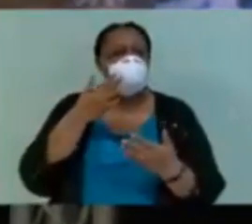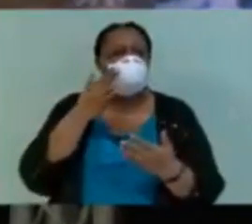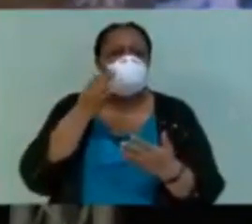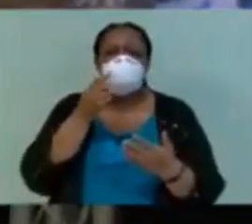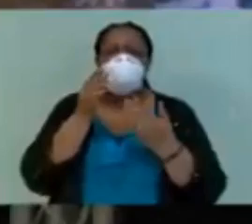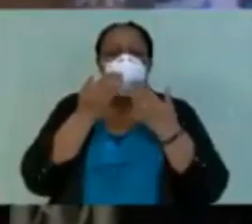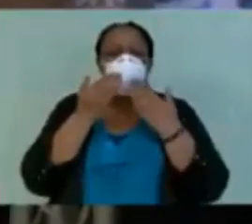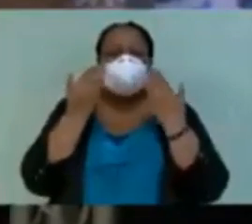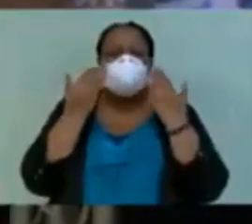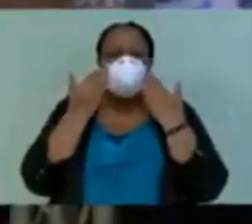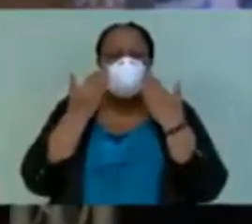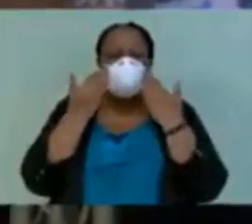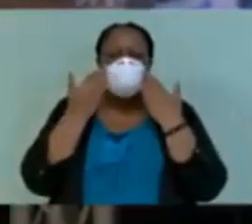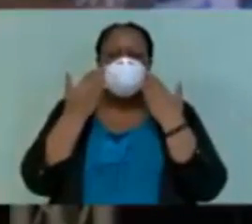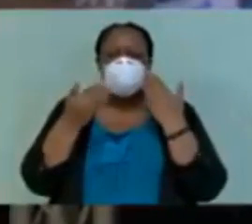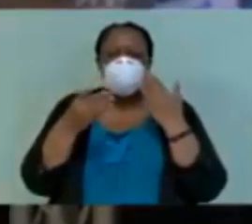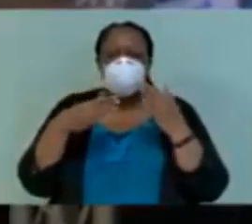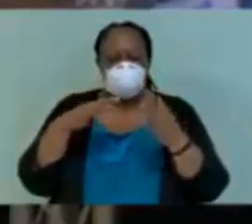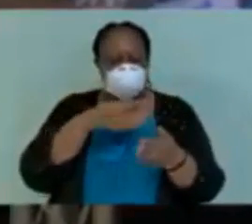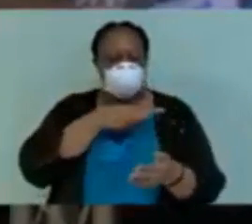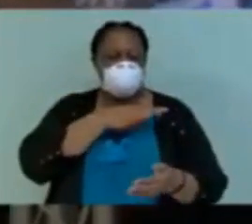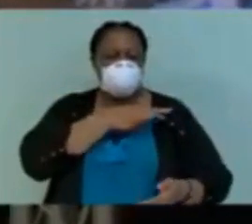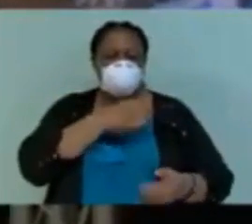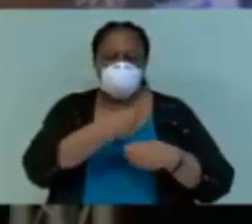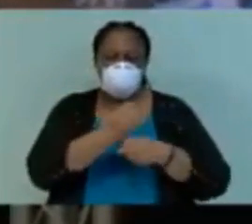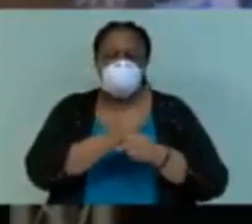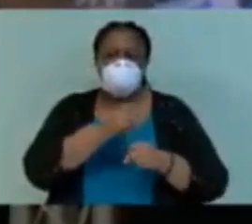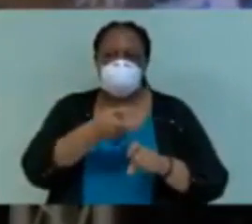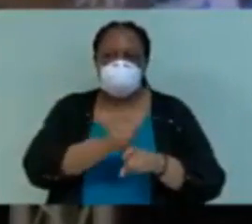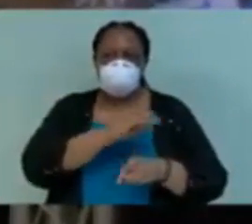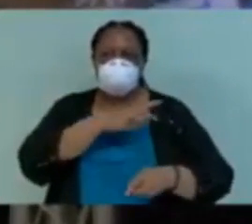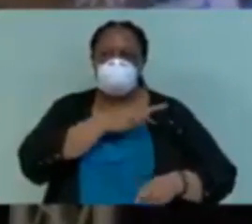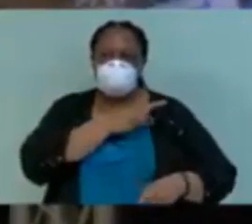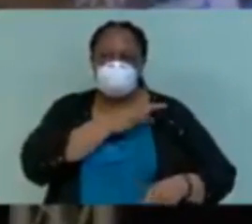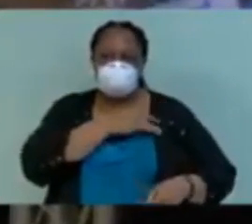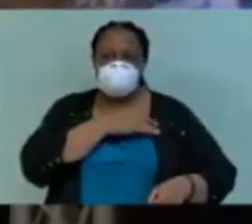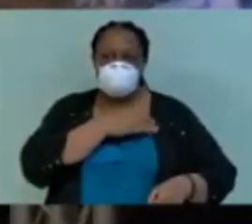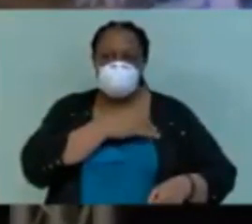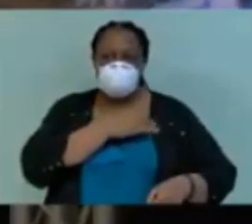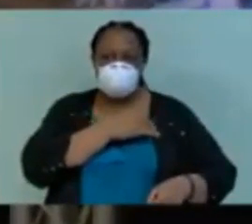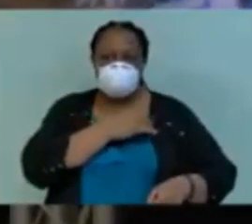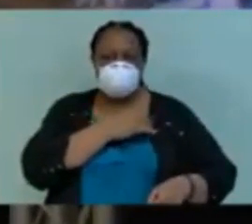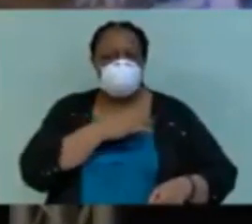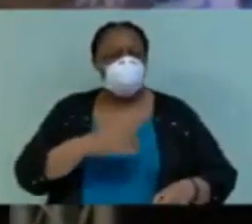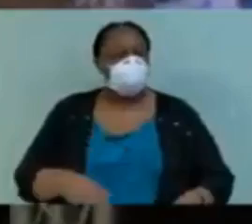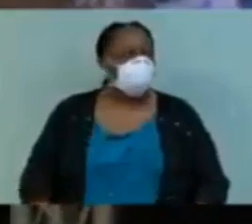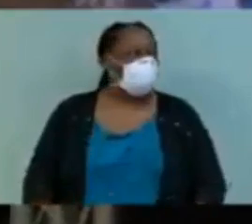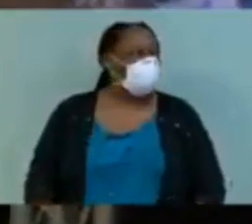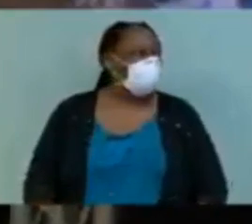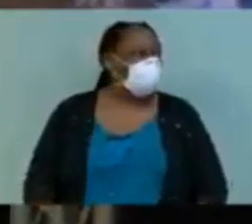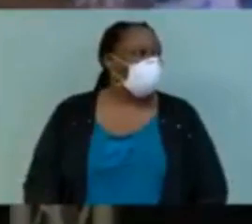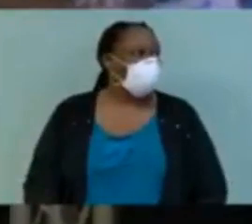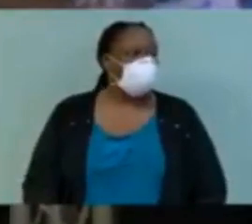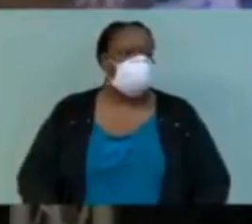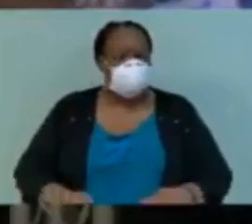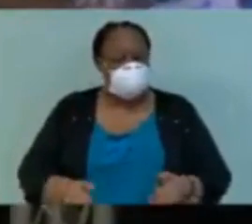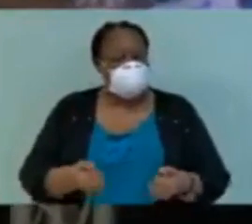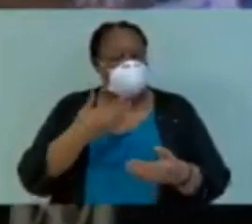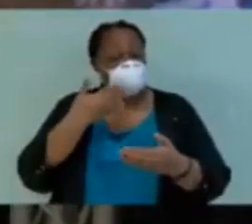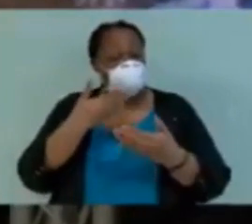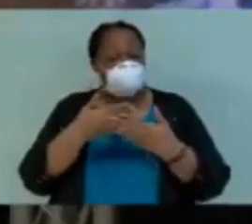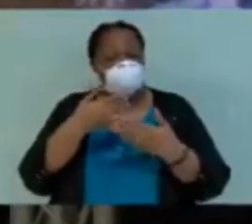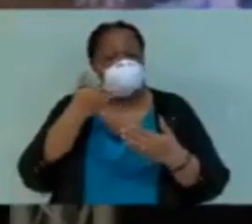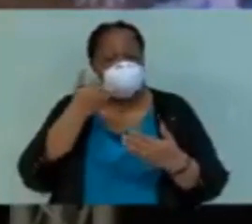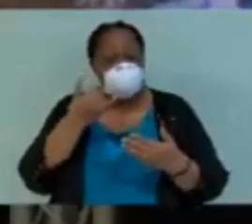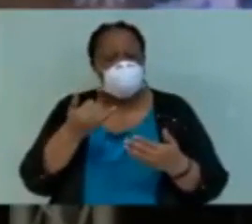This is from SKN Newsline. There continues to be varying opinions about